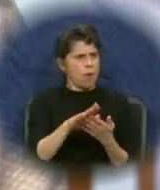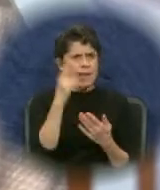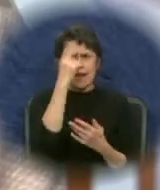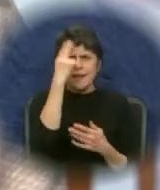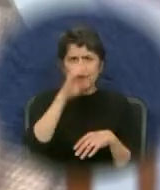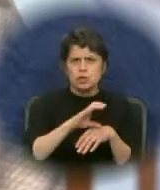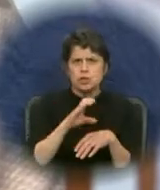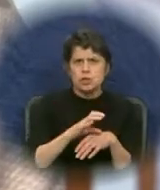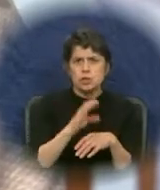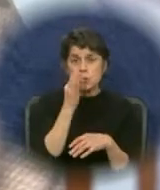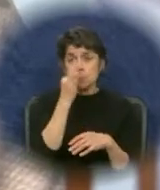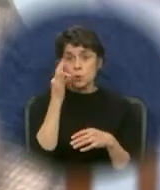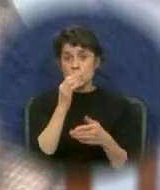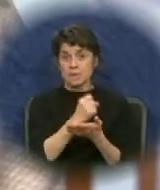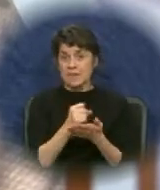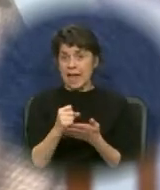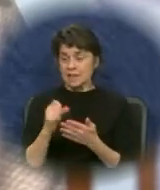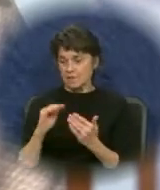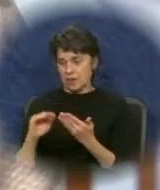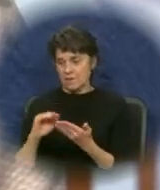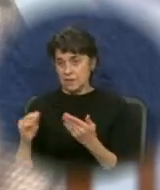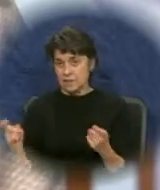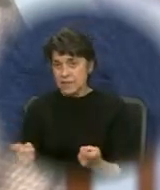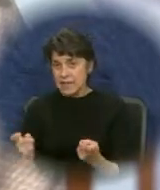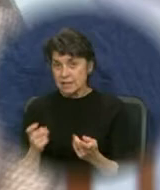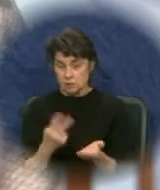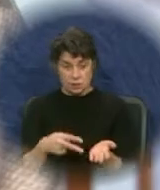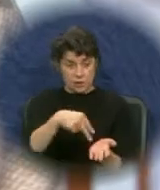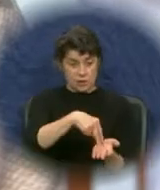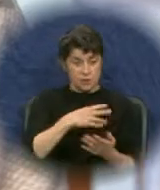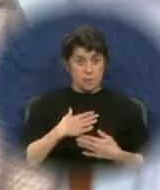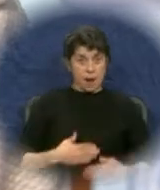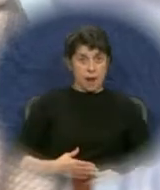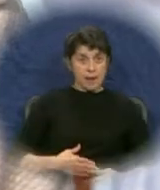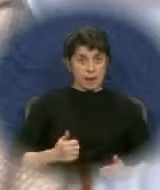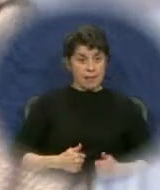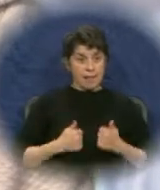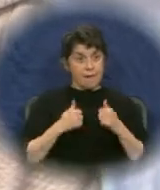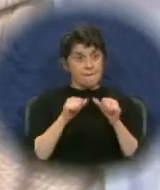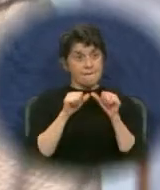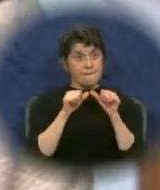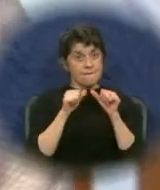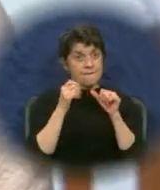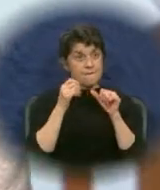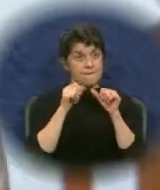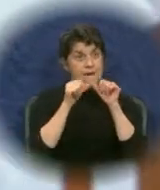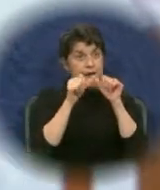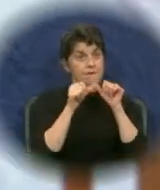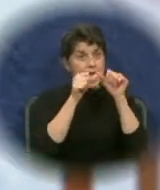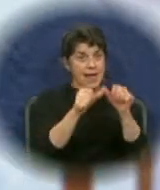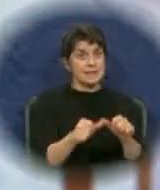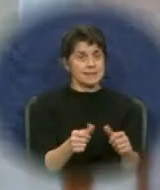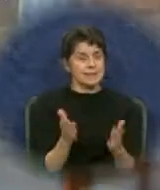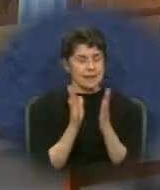communion of saints, the forgiveness of sins, the resurrection of the body, and life everlasting.